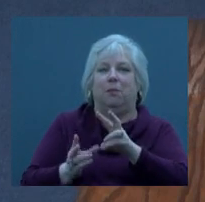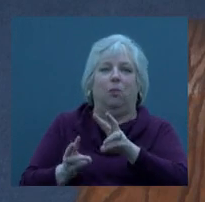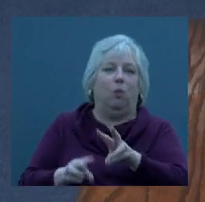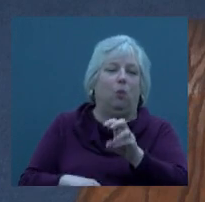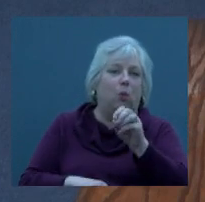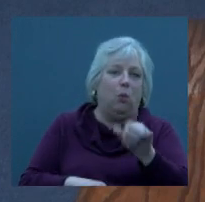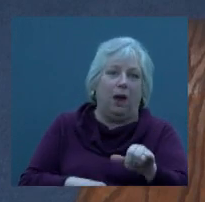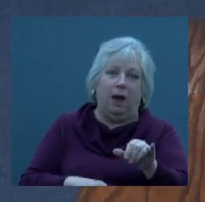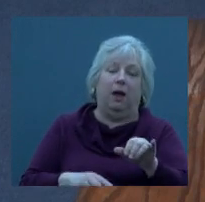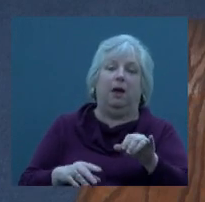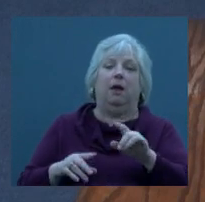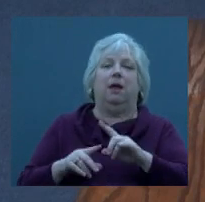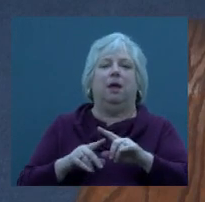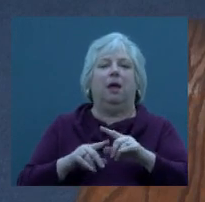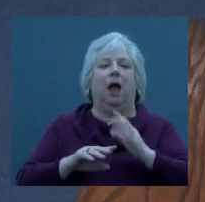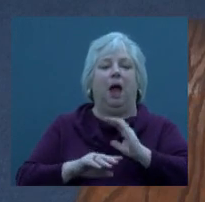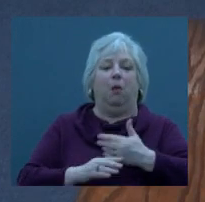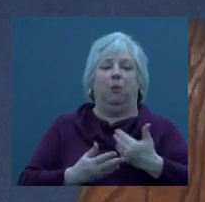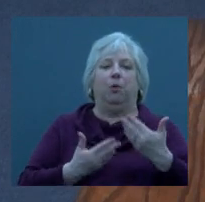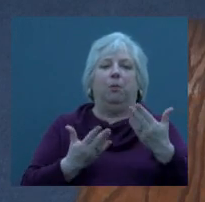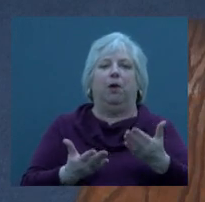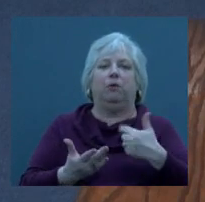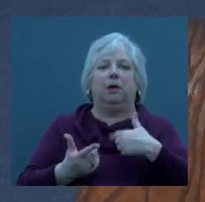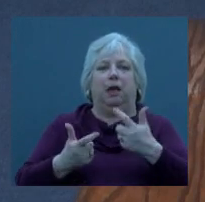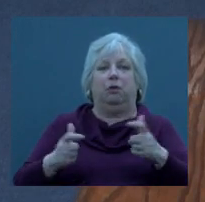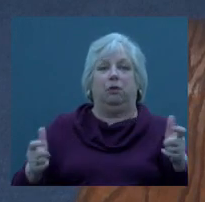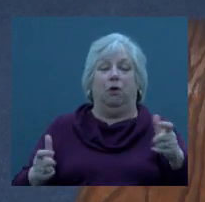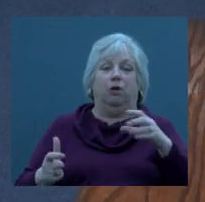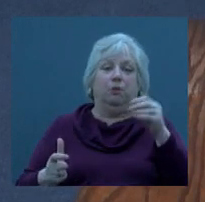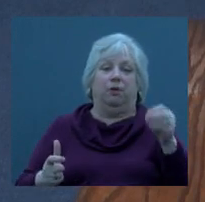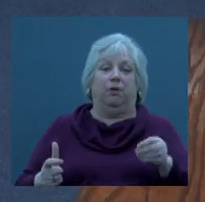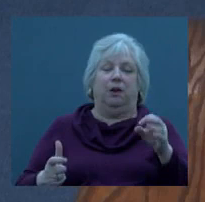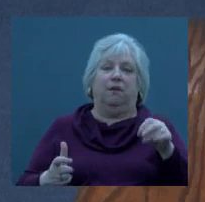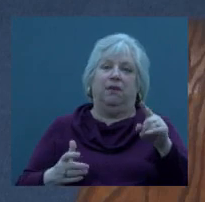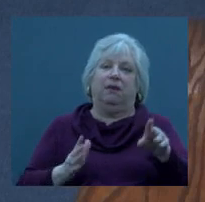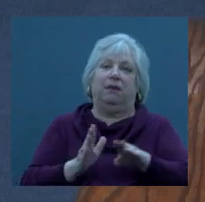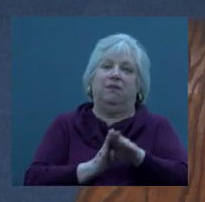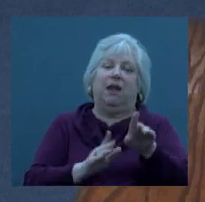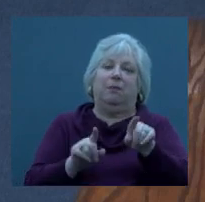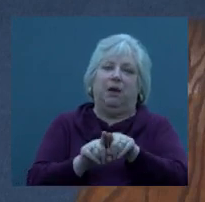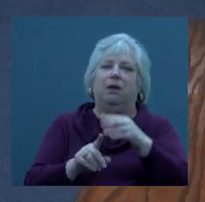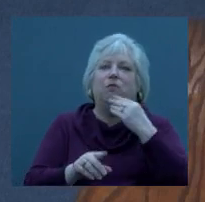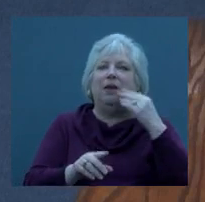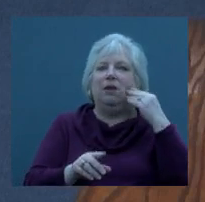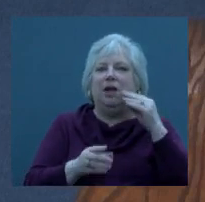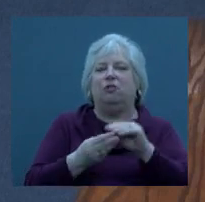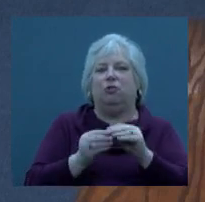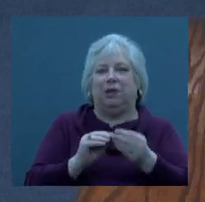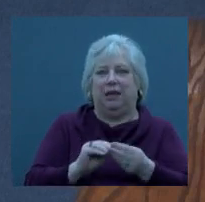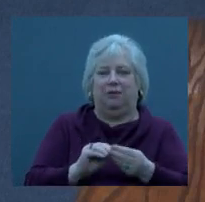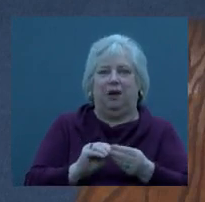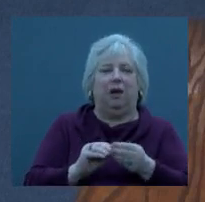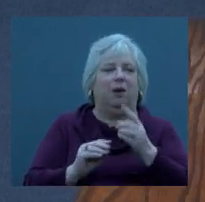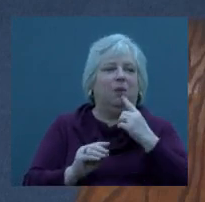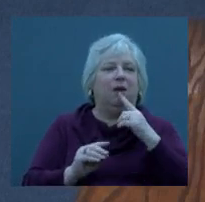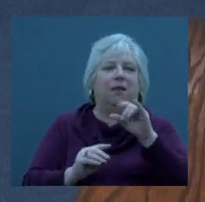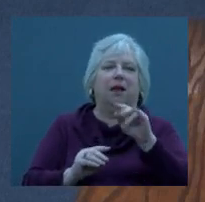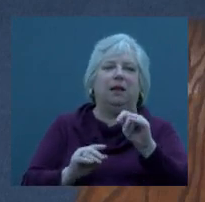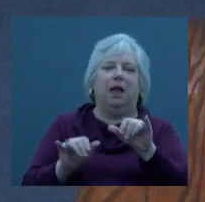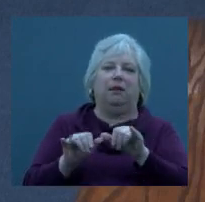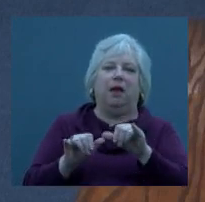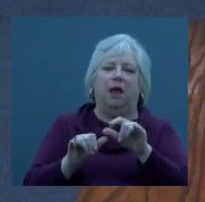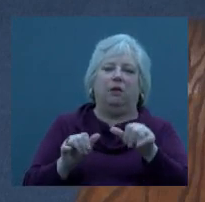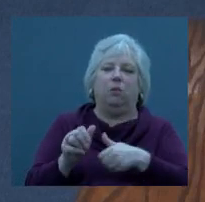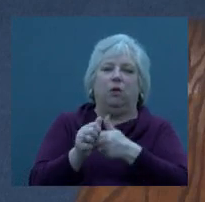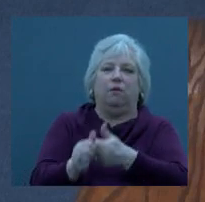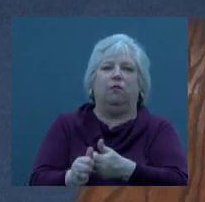form. The proposal that we had made had a large portion of it developing as residential density, where we said the lot sizes will conform